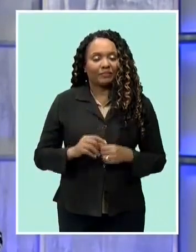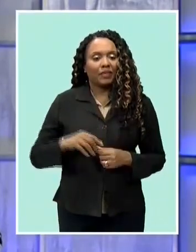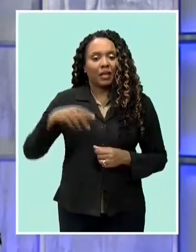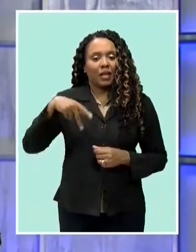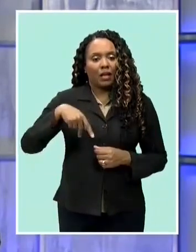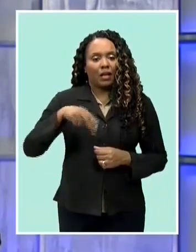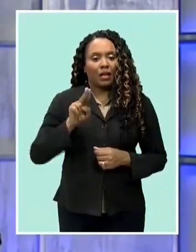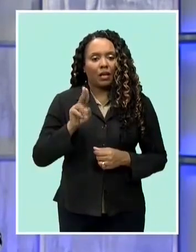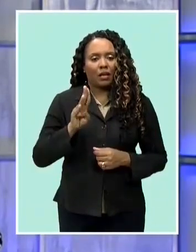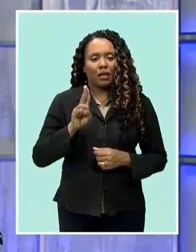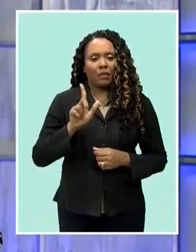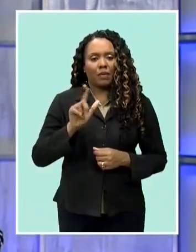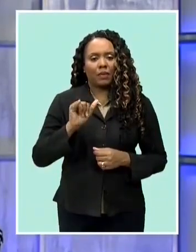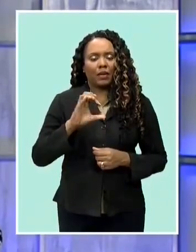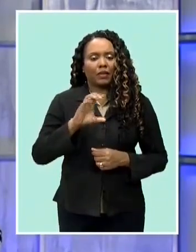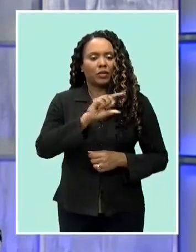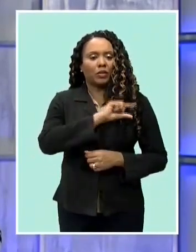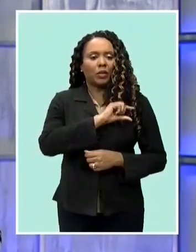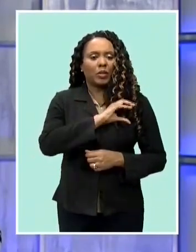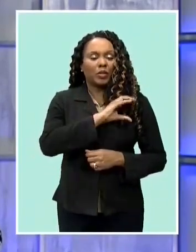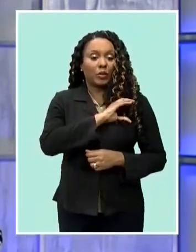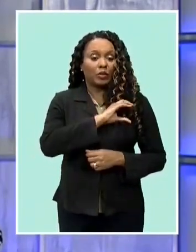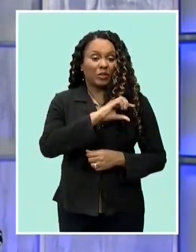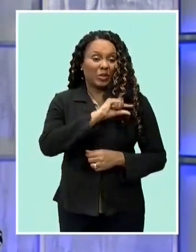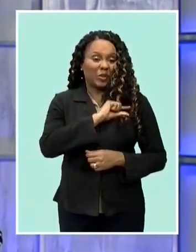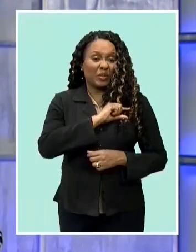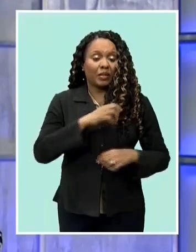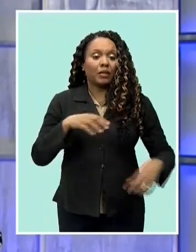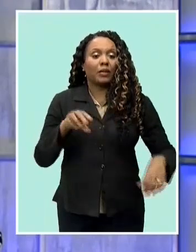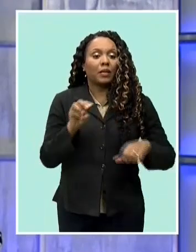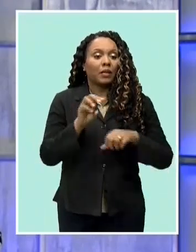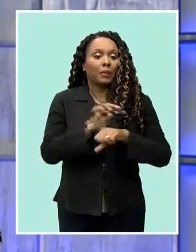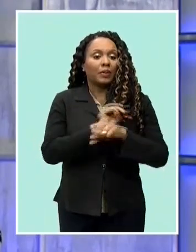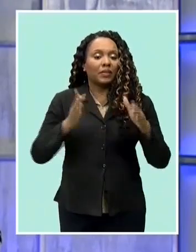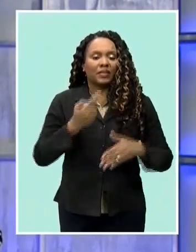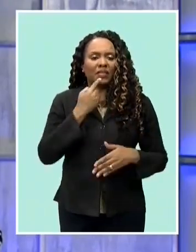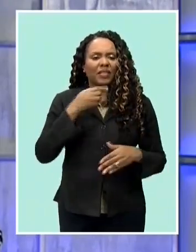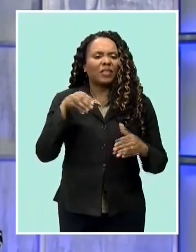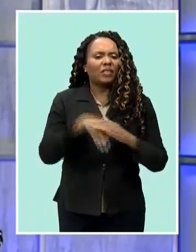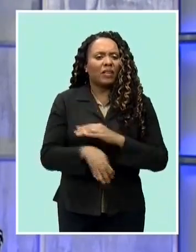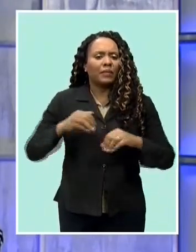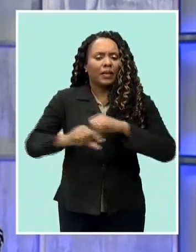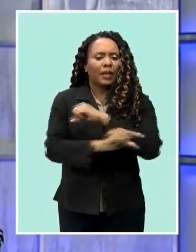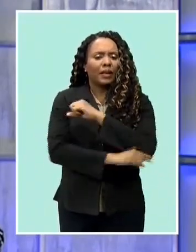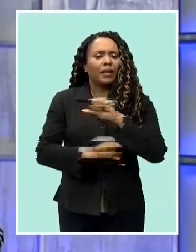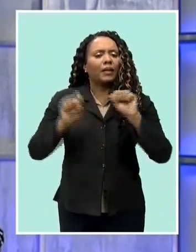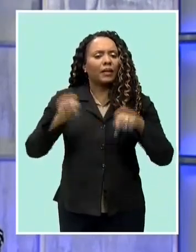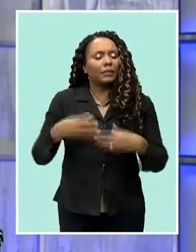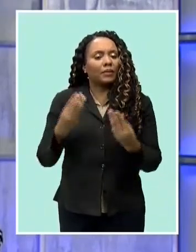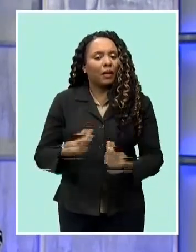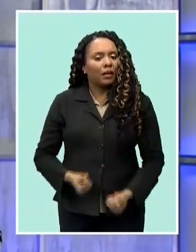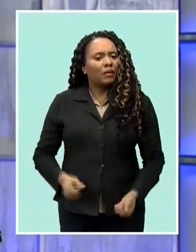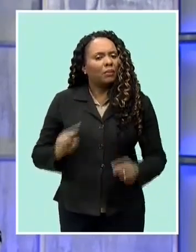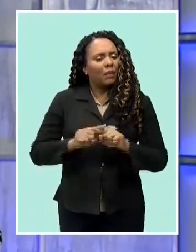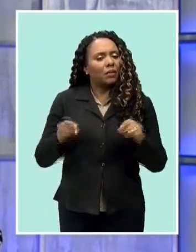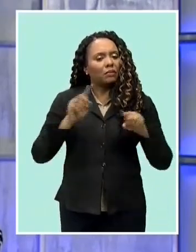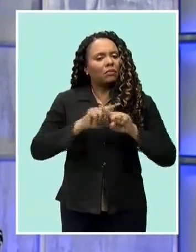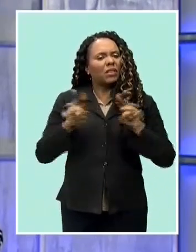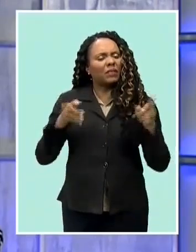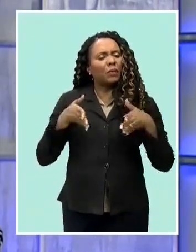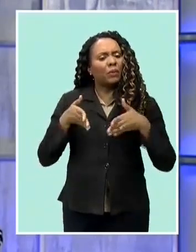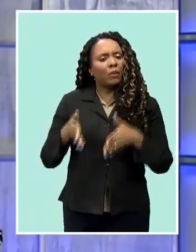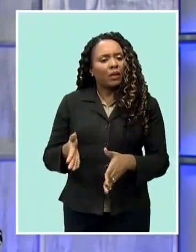Minister Kemraj Ramjatan says that violent crimes in Guyana are solvable but require a totally different approach if positive results